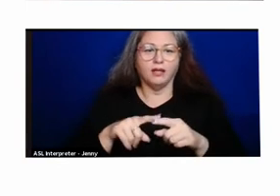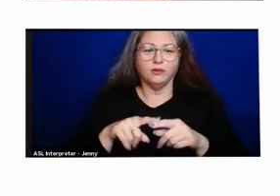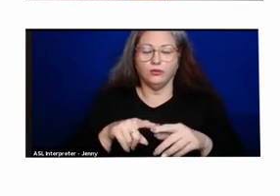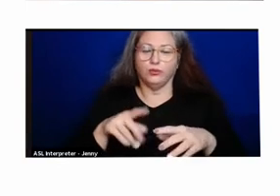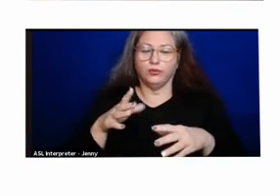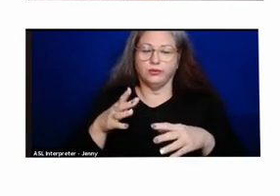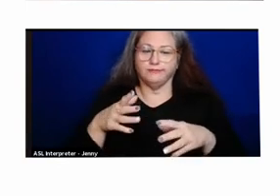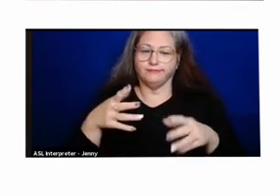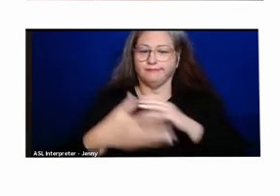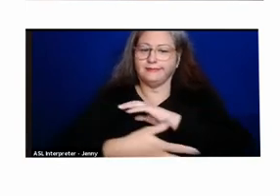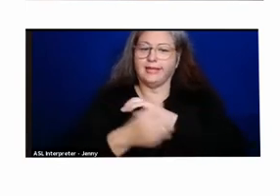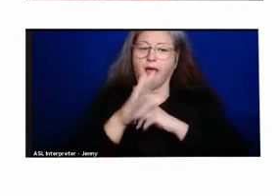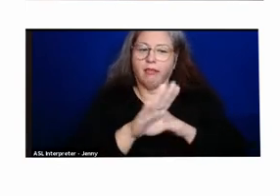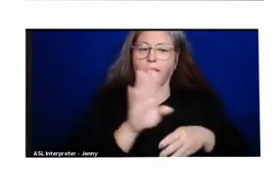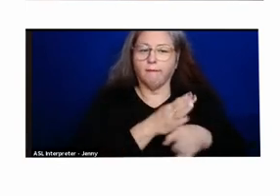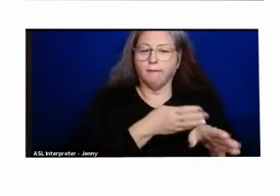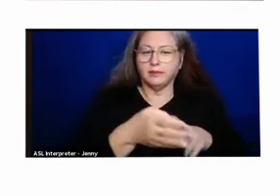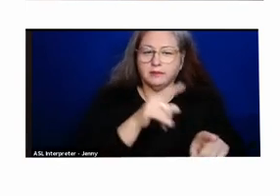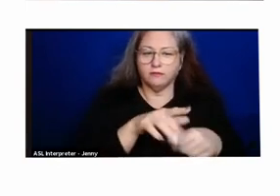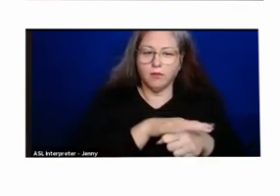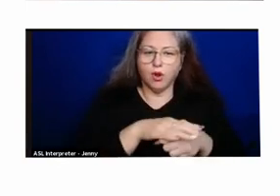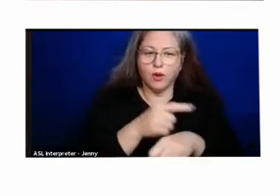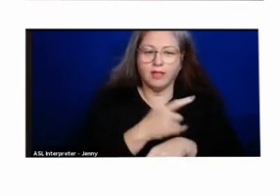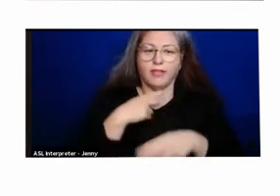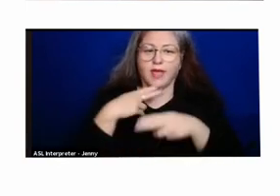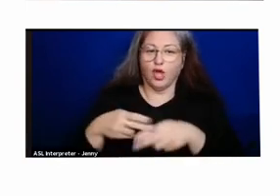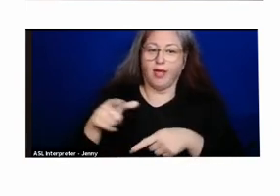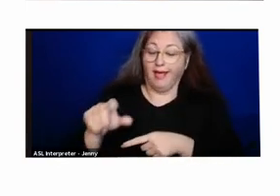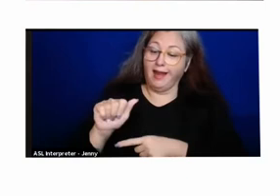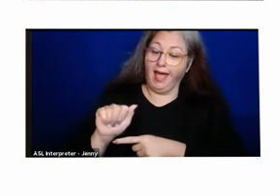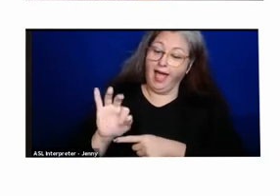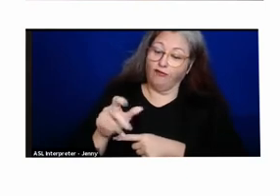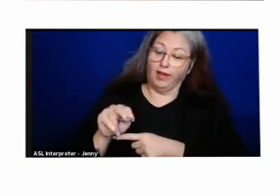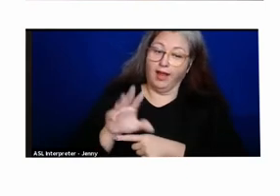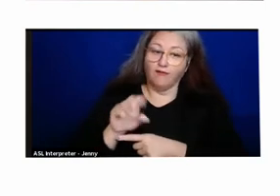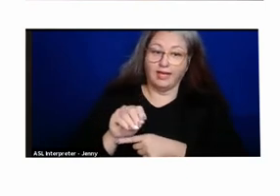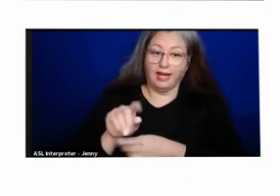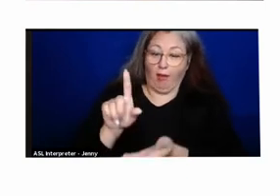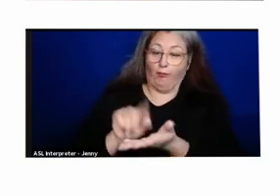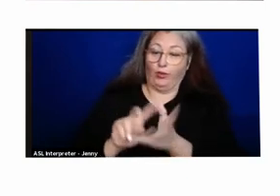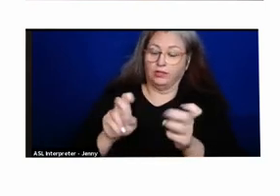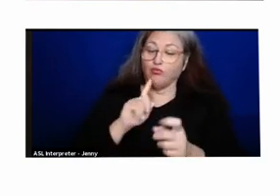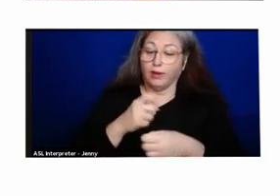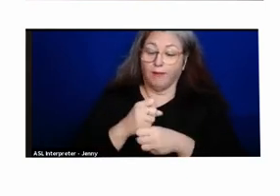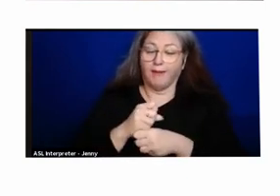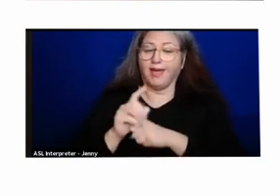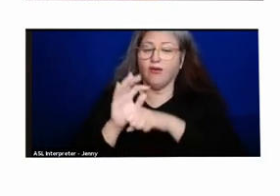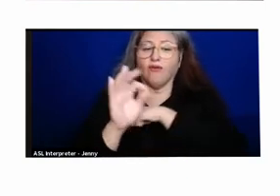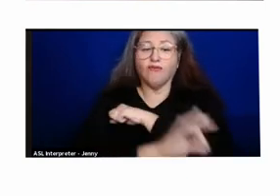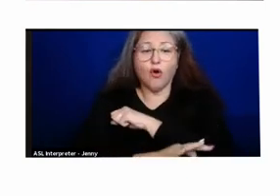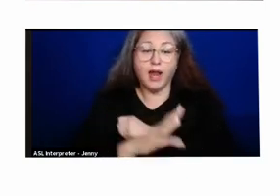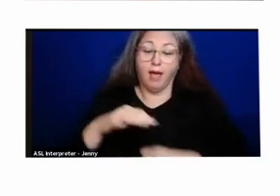why many of the textiles that people refer to as African prints are actually 100% foreign made and foreign